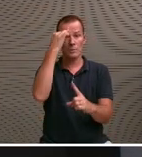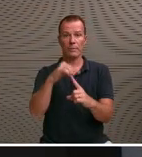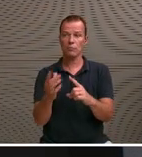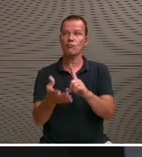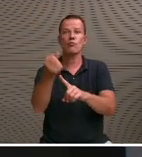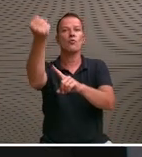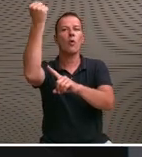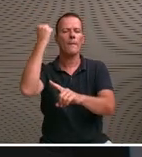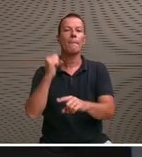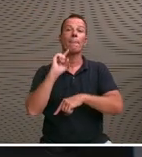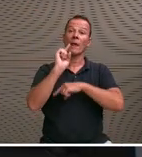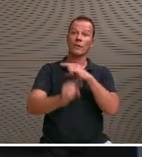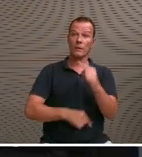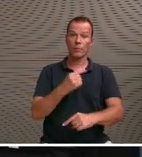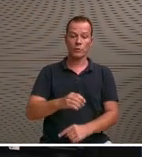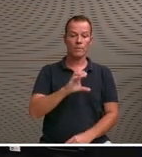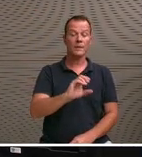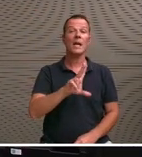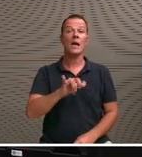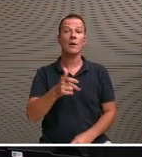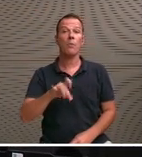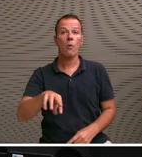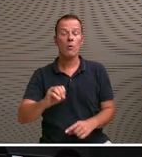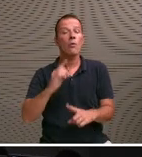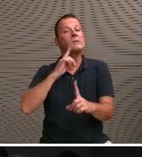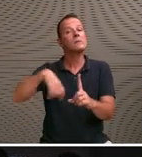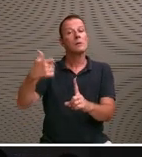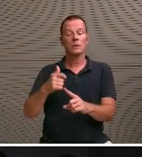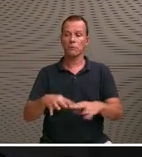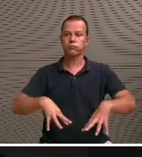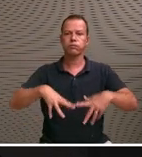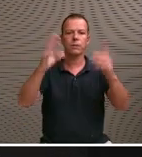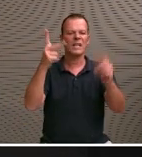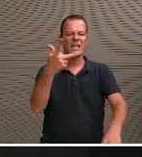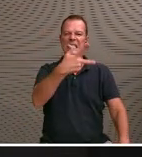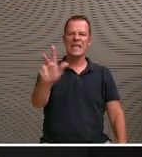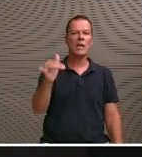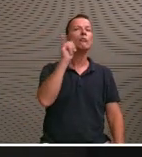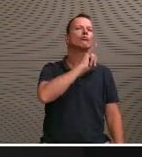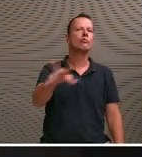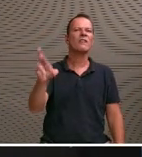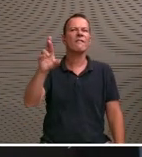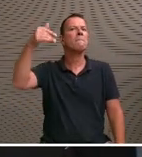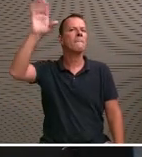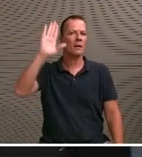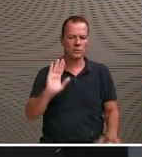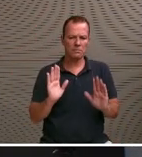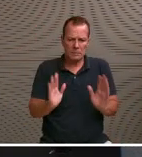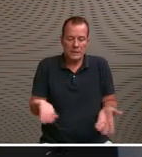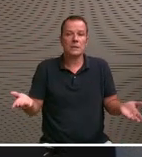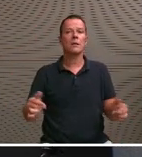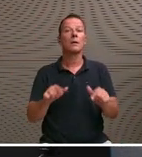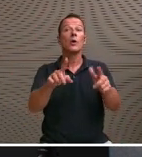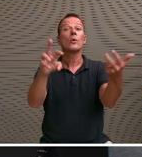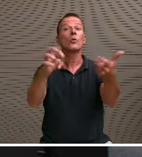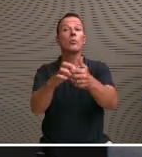and hydrogen need to grow 100x and 200x, respectively, this decade. So the fundamental problem that our planet faces